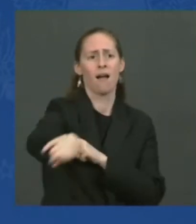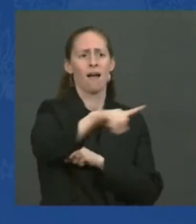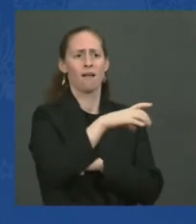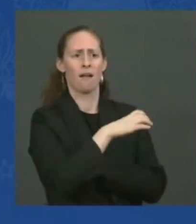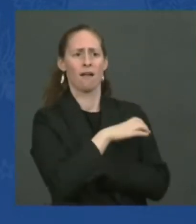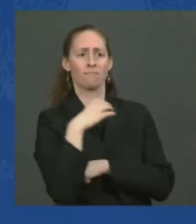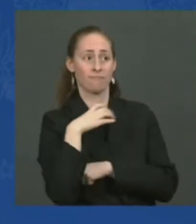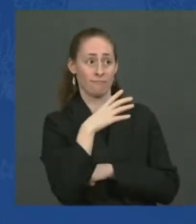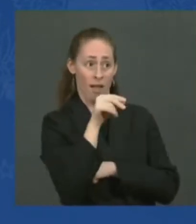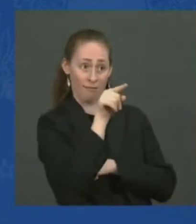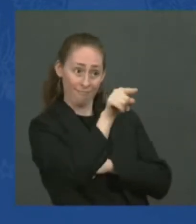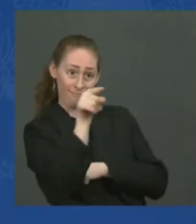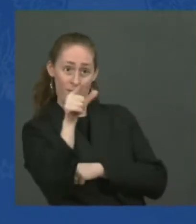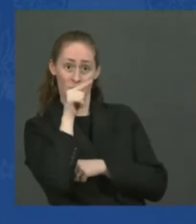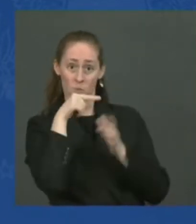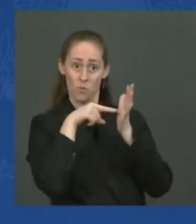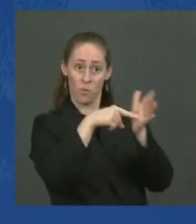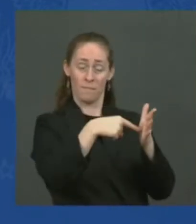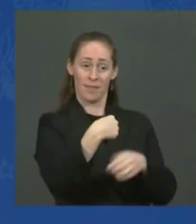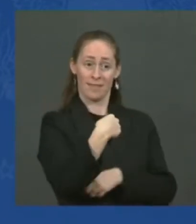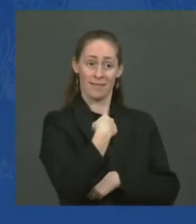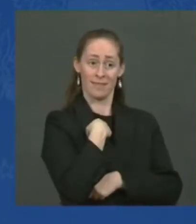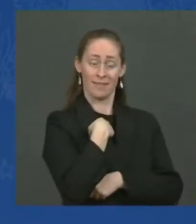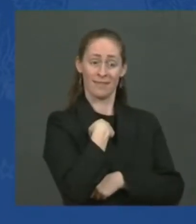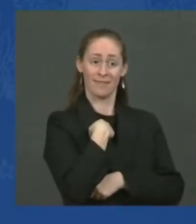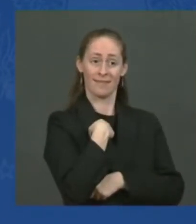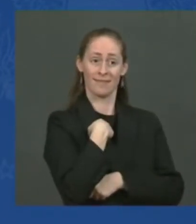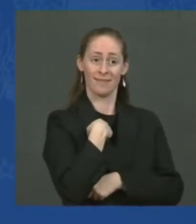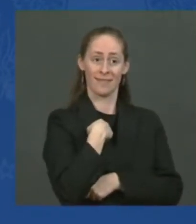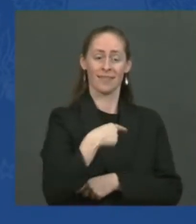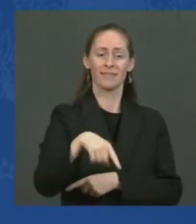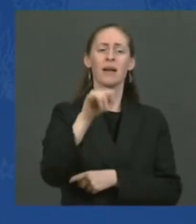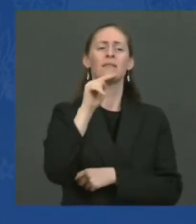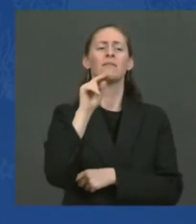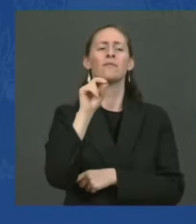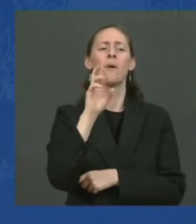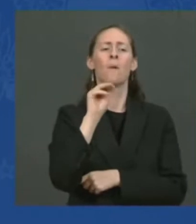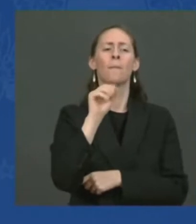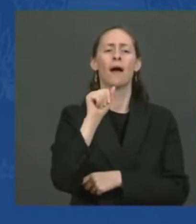representatives, Norma Torres and Pete Aguilar,